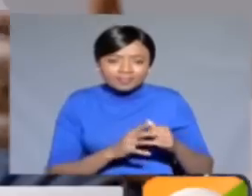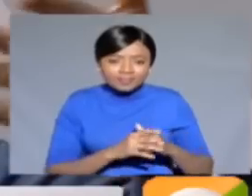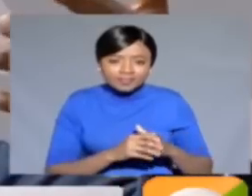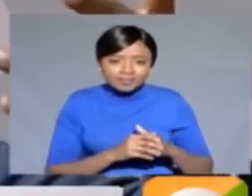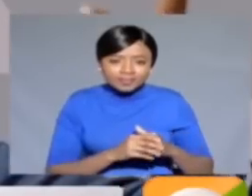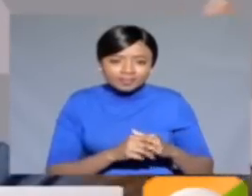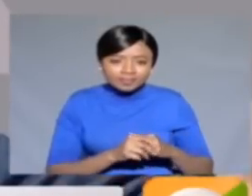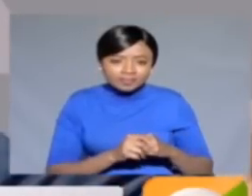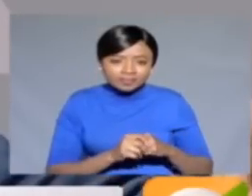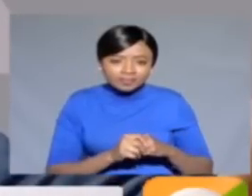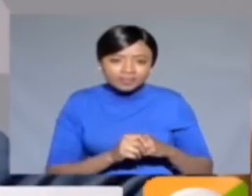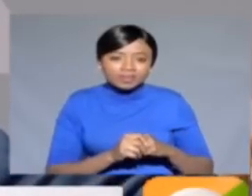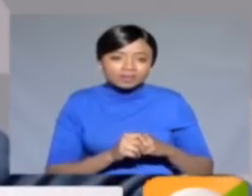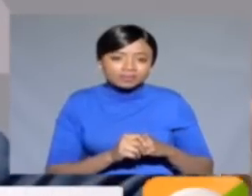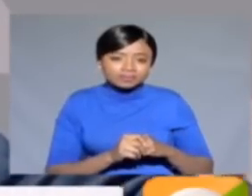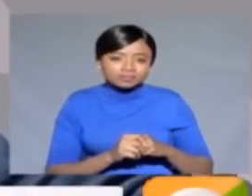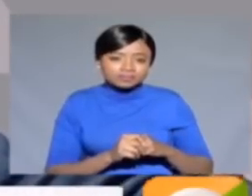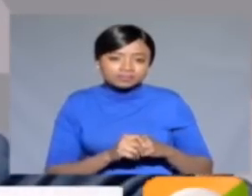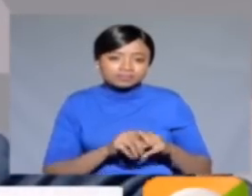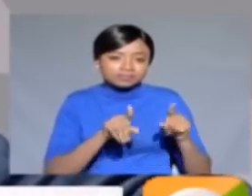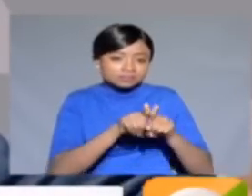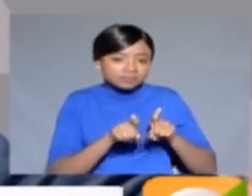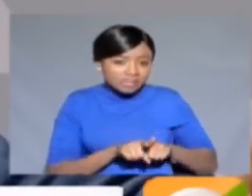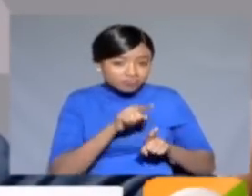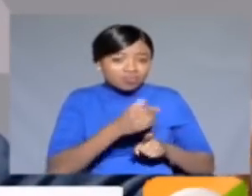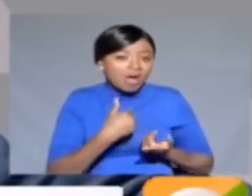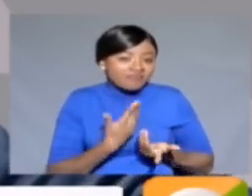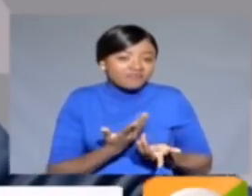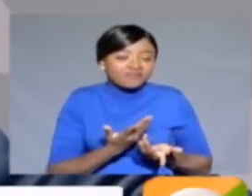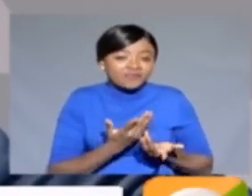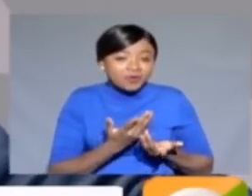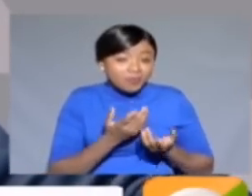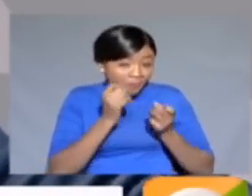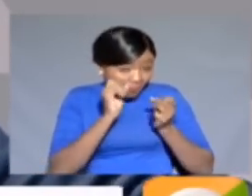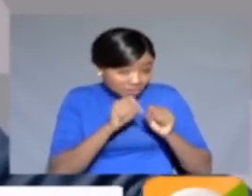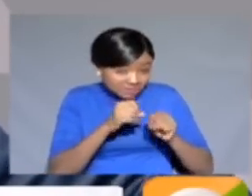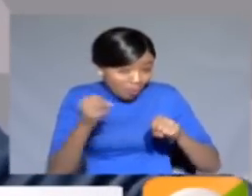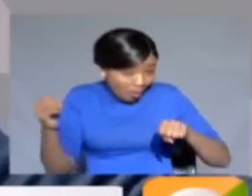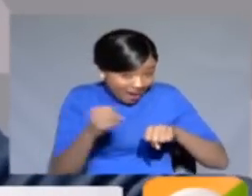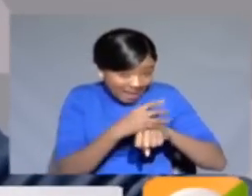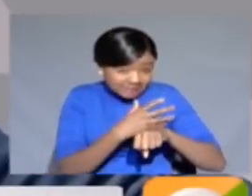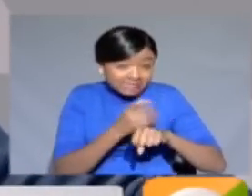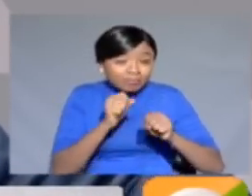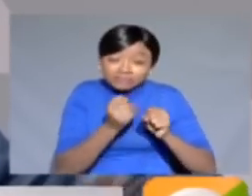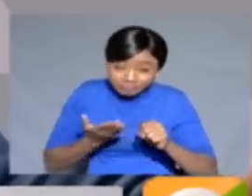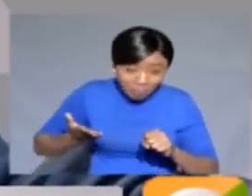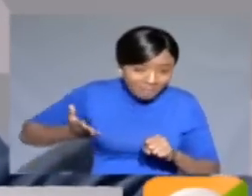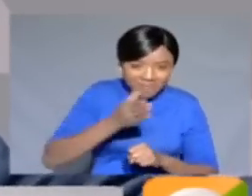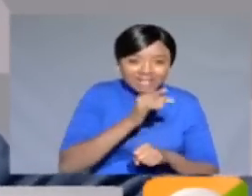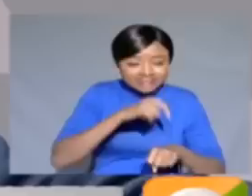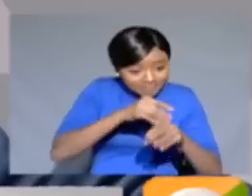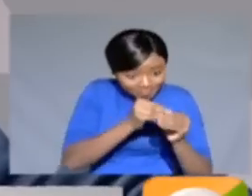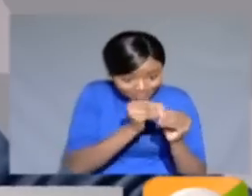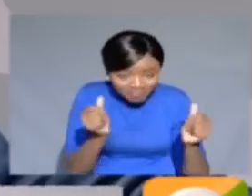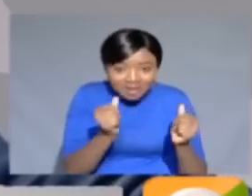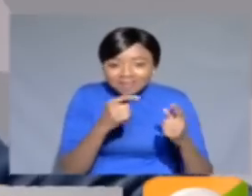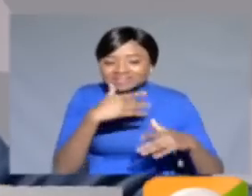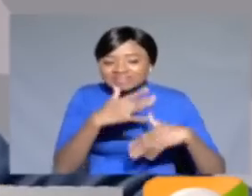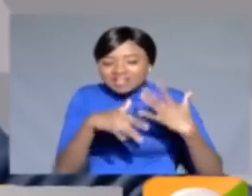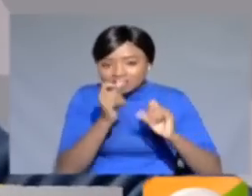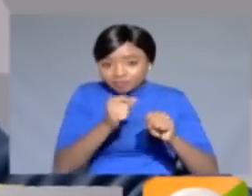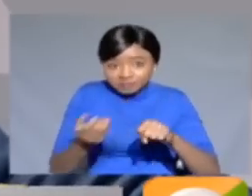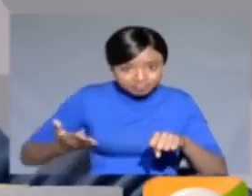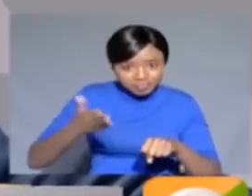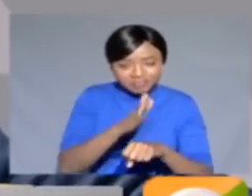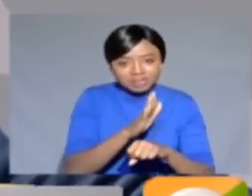have an extremely high chance of a relapse. Yeah. I said, I've kind of come to terms with that now, and you know, the science is really working pretty